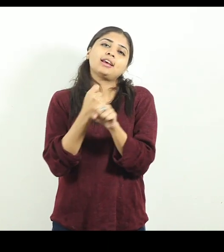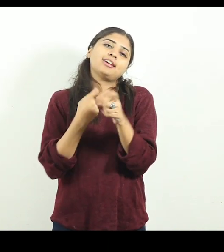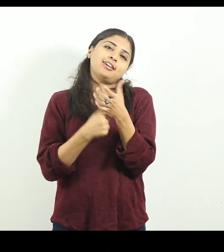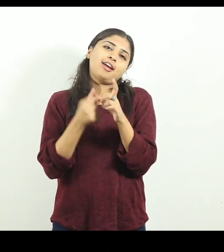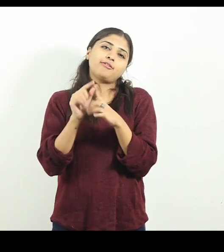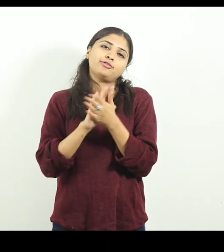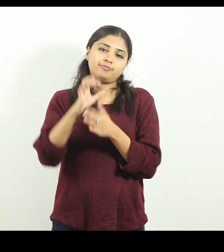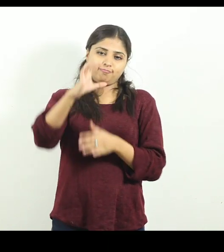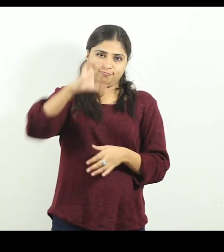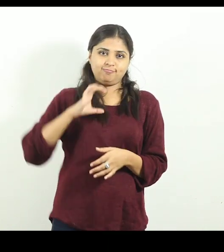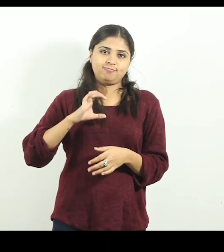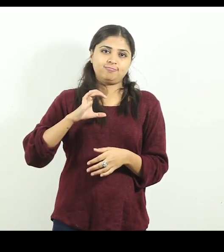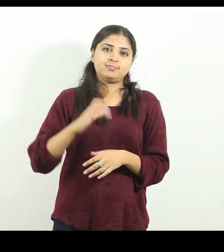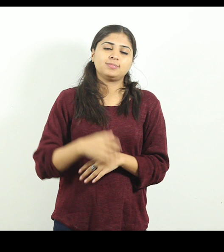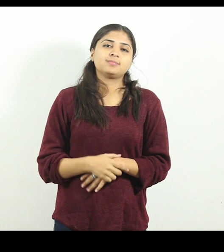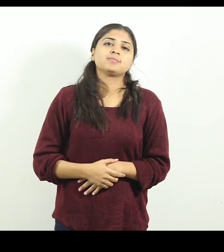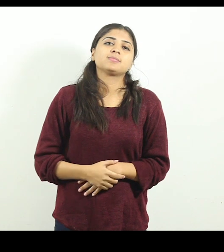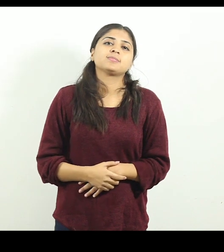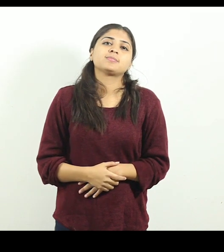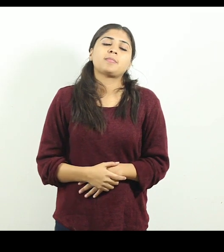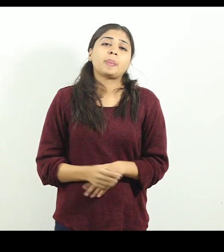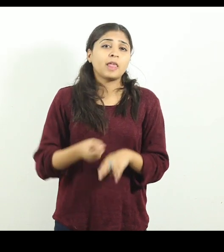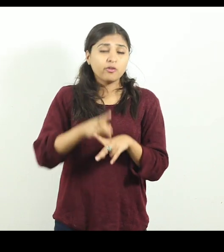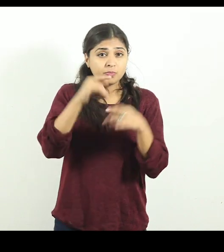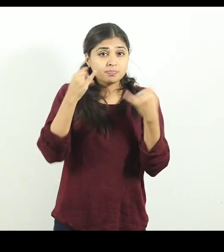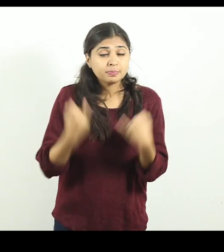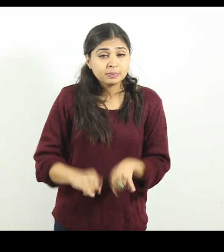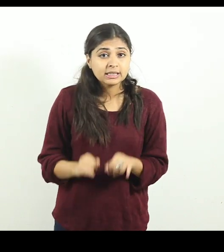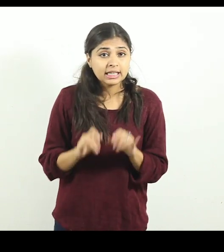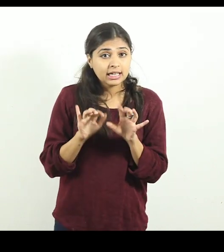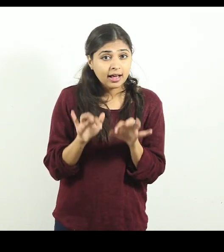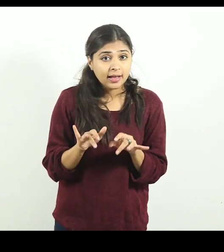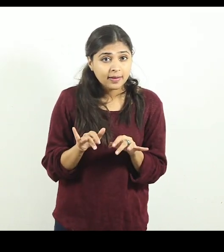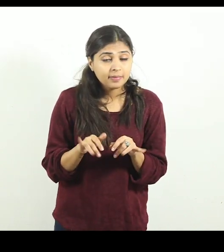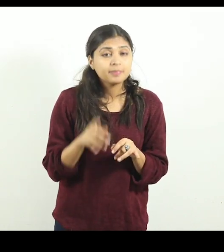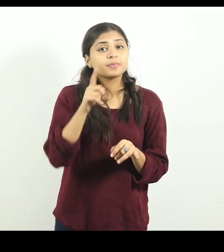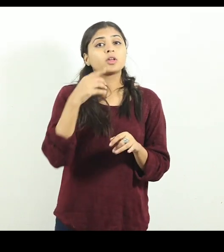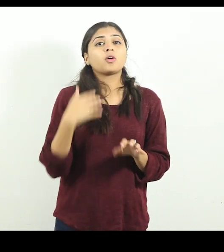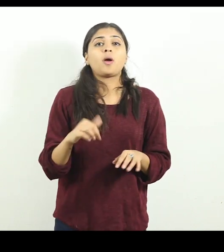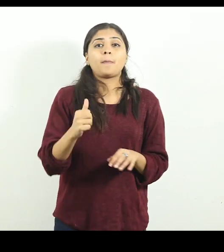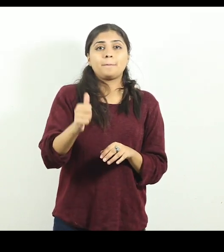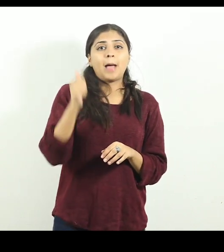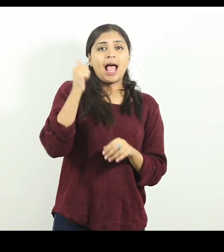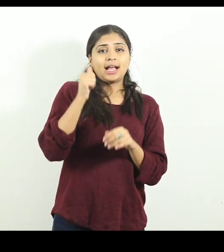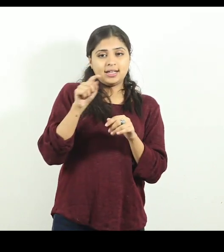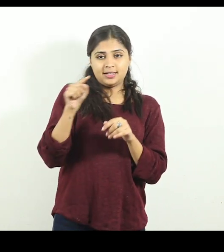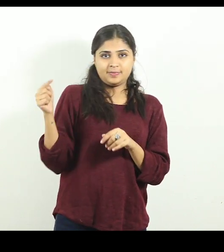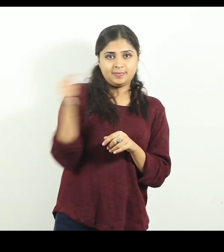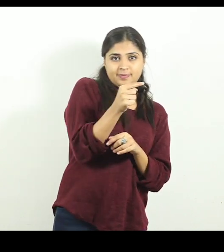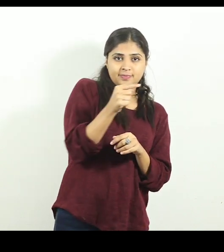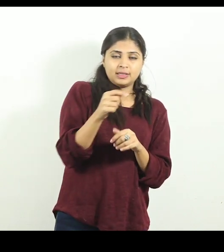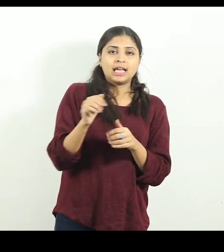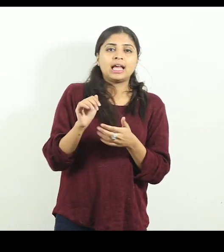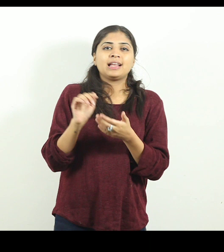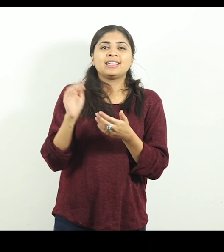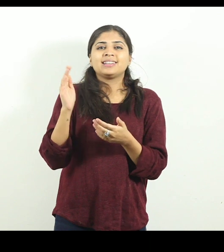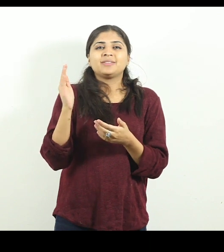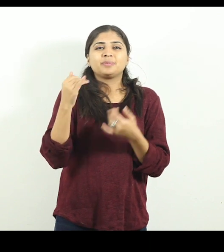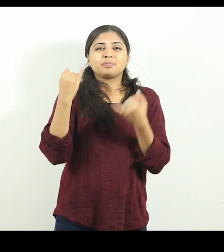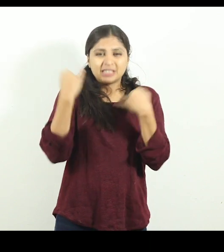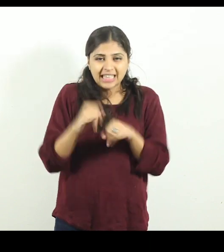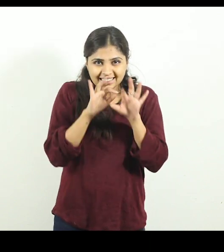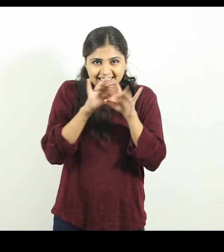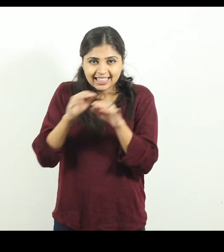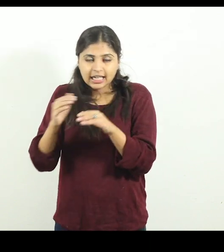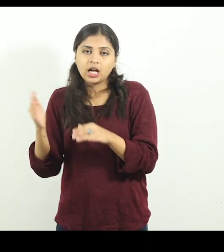If you make a mistake while typing, just press the backspace key to erase the incorrect characters or words appearing